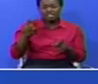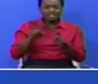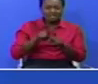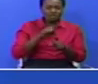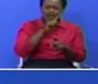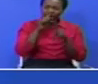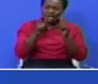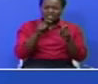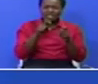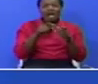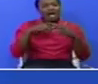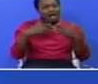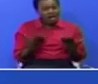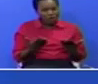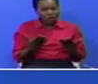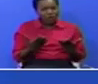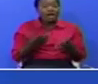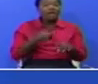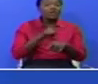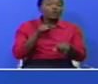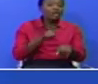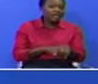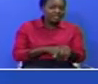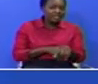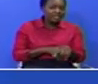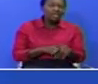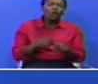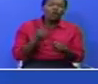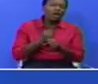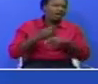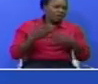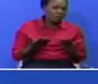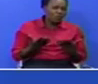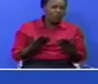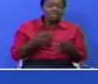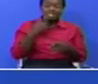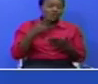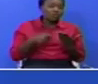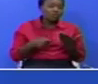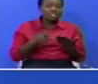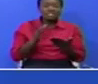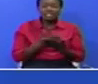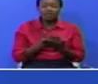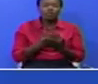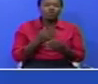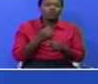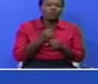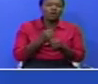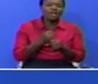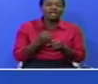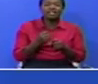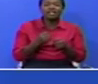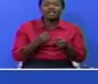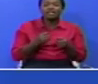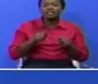to when and how this audit was being conducted, in which she did indeed say that some of the manner in which the audit